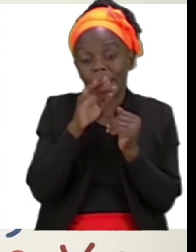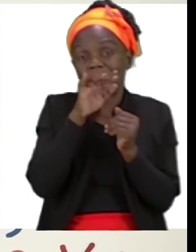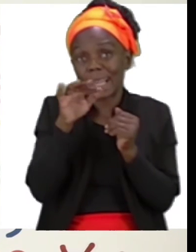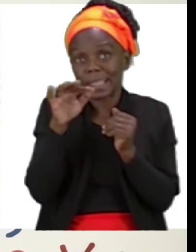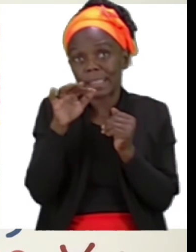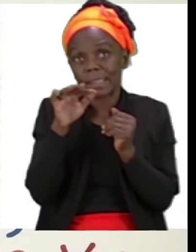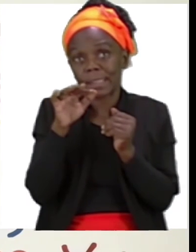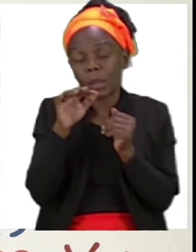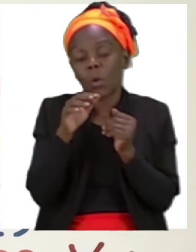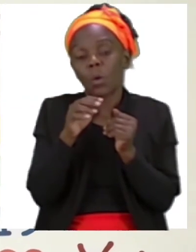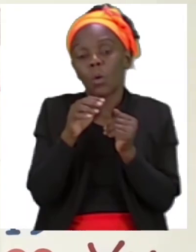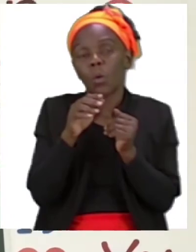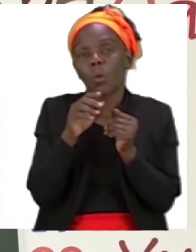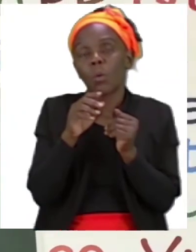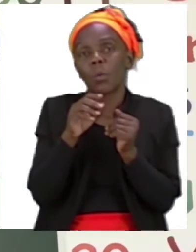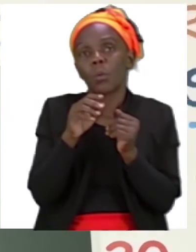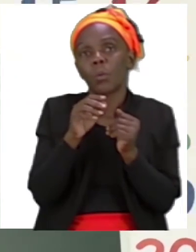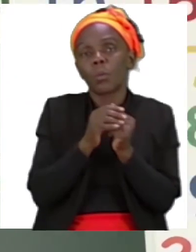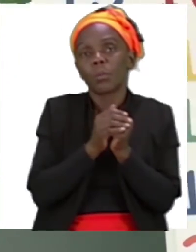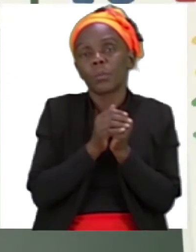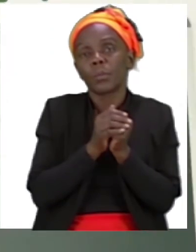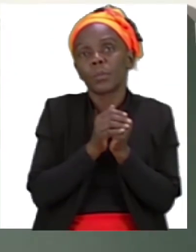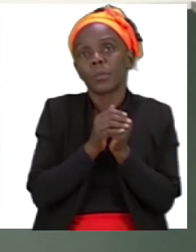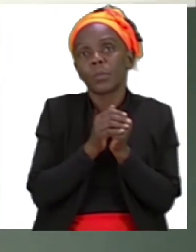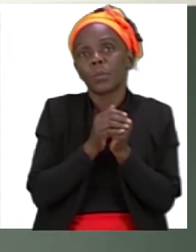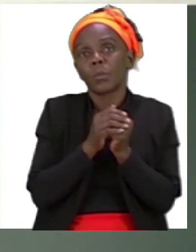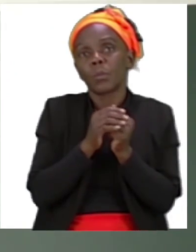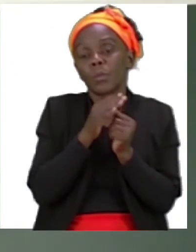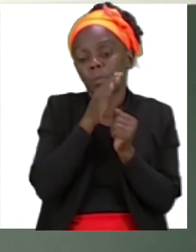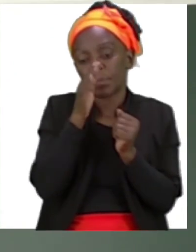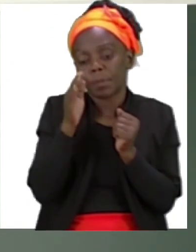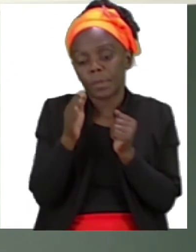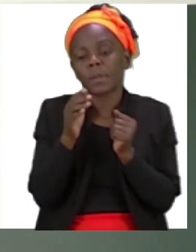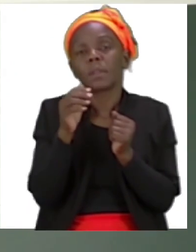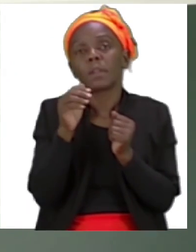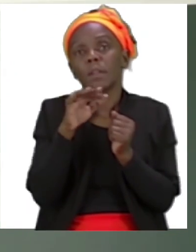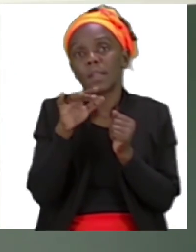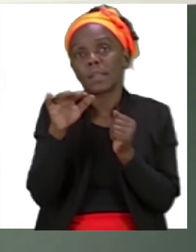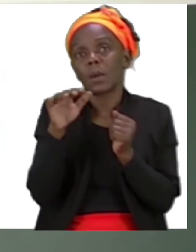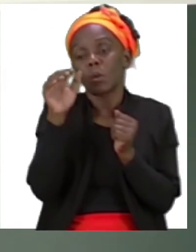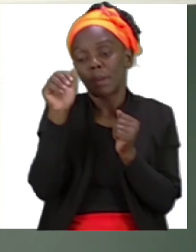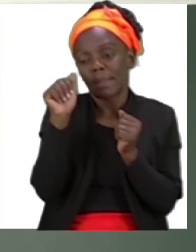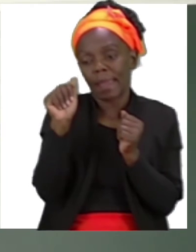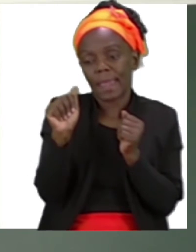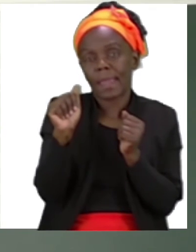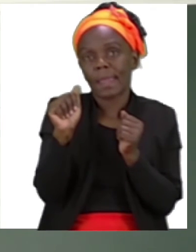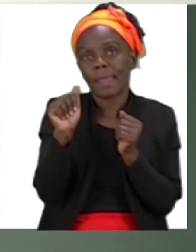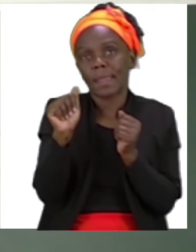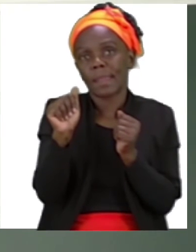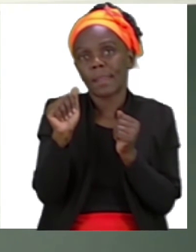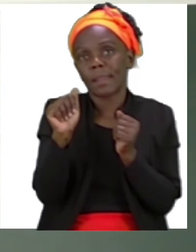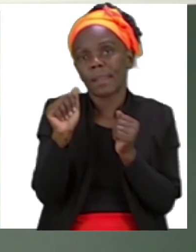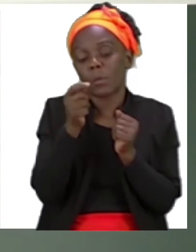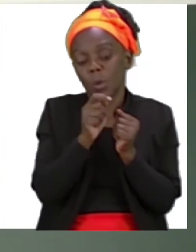Bat. That sounds like the next letter would be an A. So we are going to